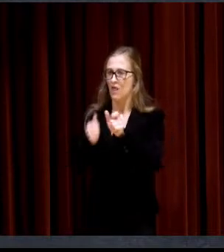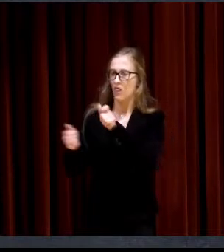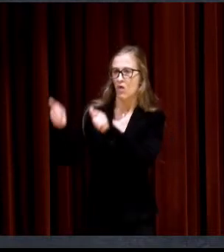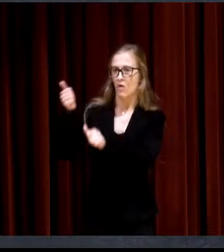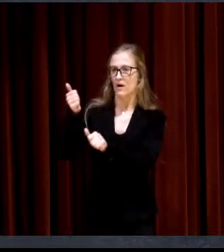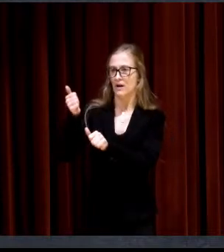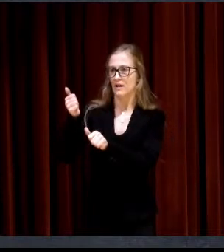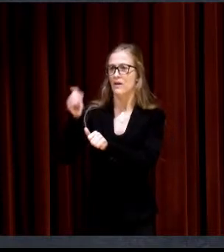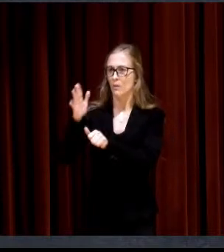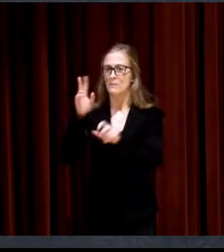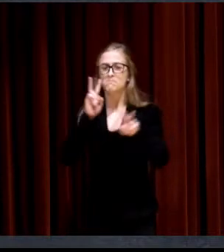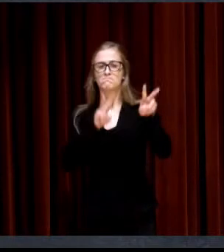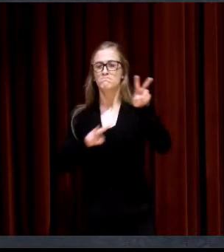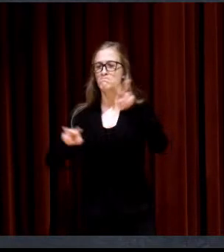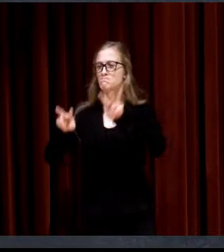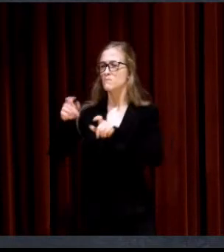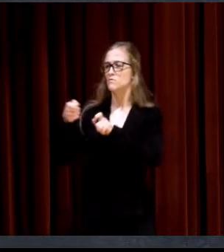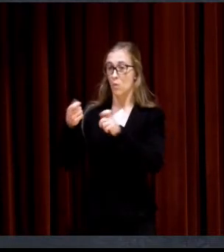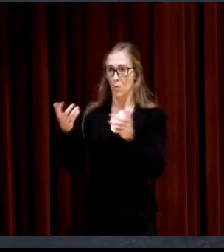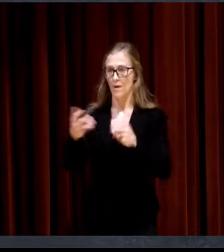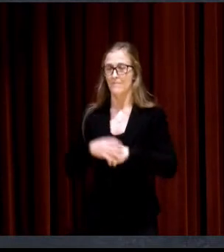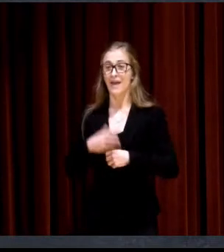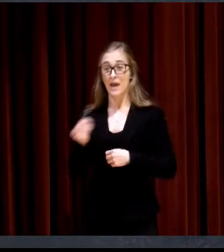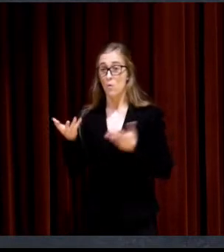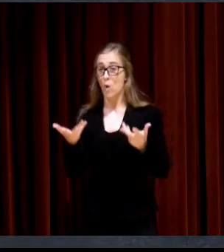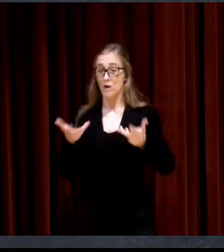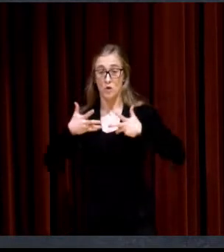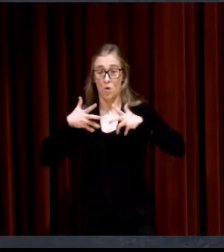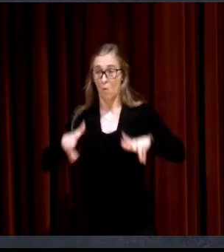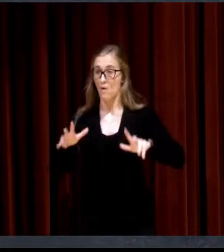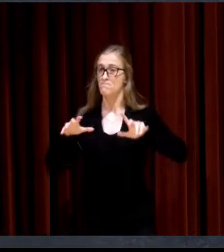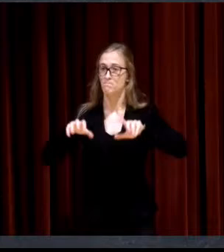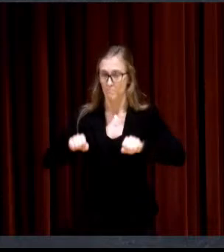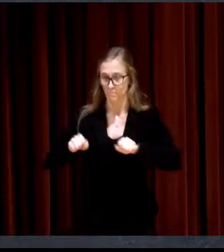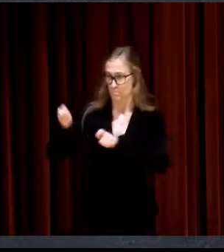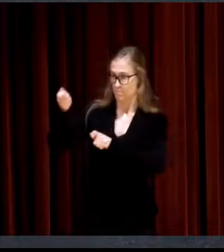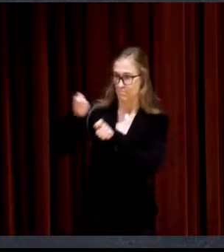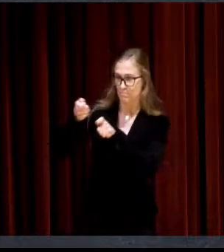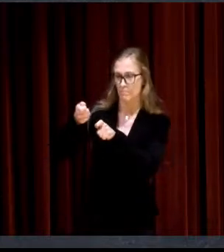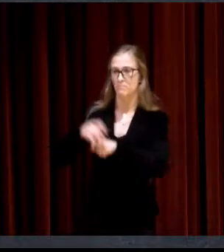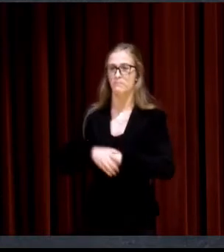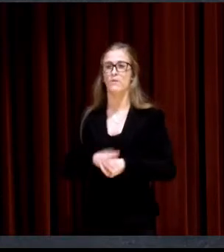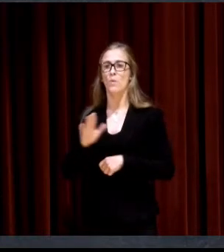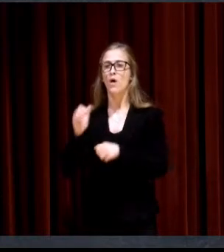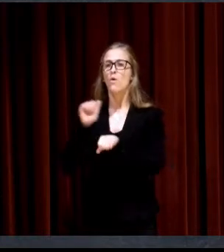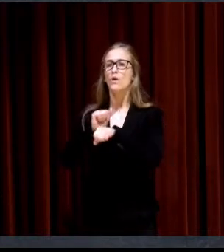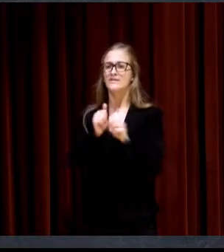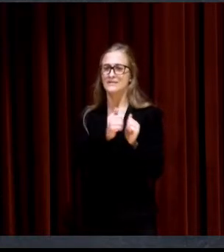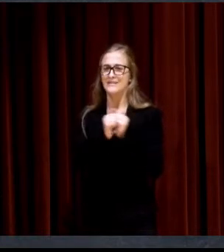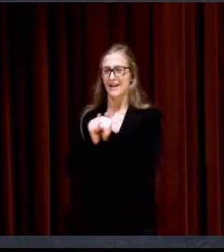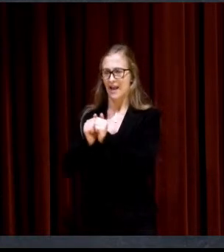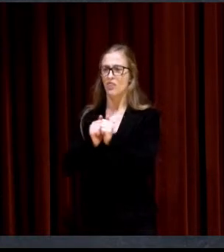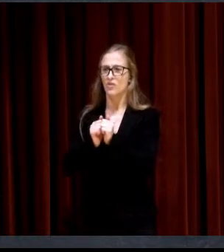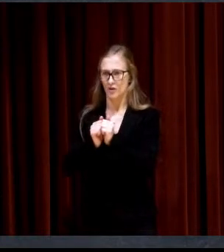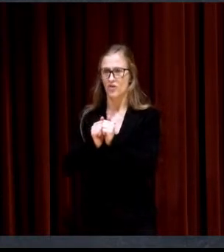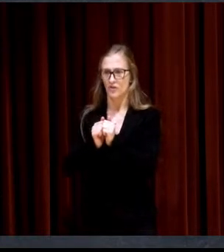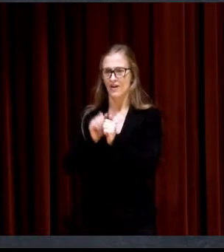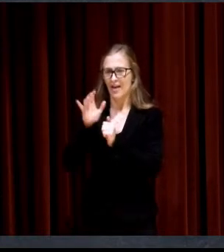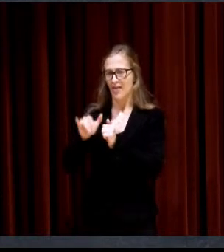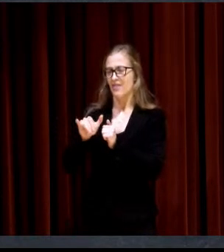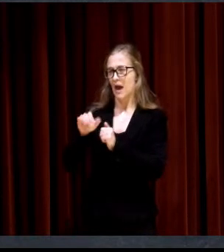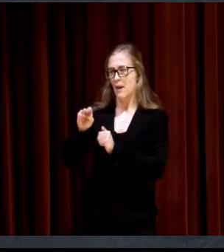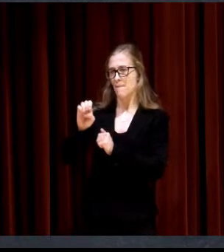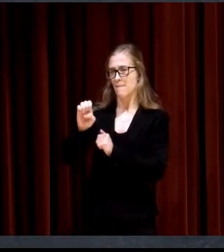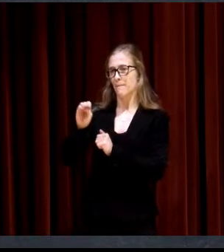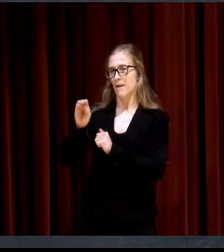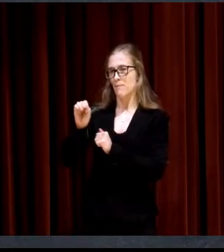would oversee and ones that they don't want us to oversee. So we're going to work together to create that MOU, that memorandum of understanding,